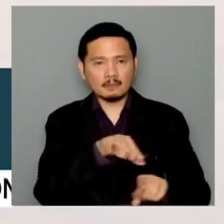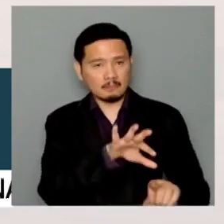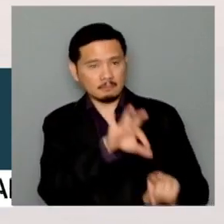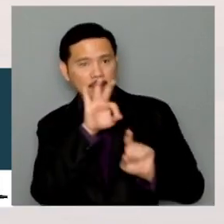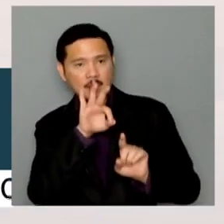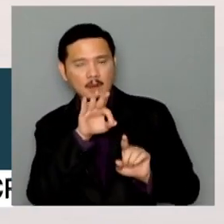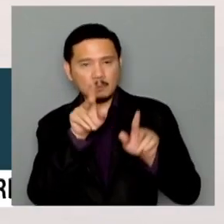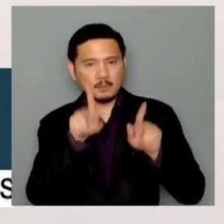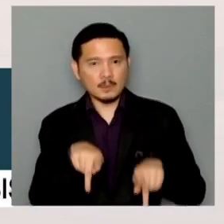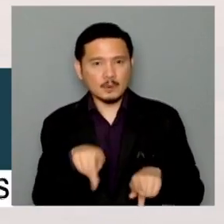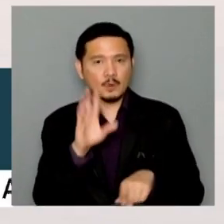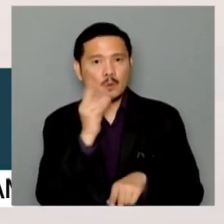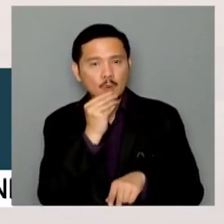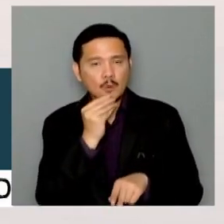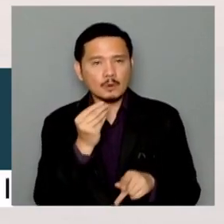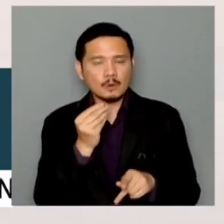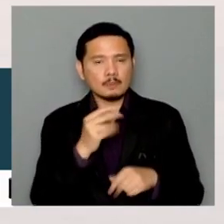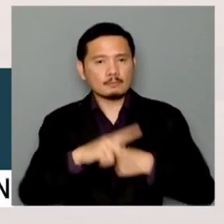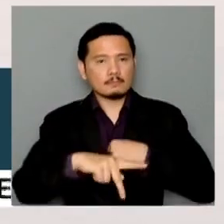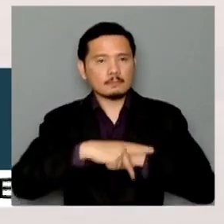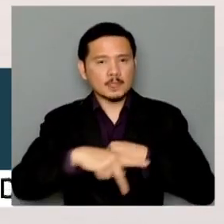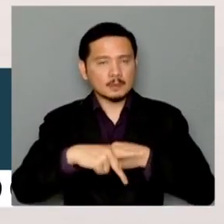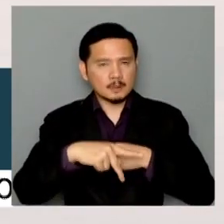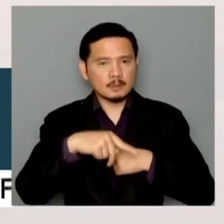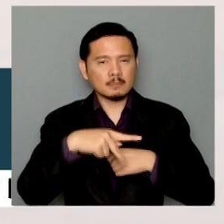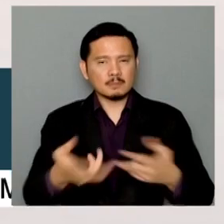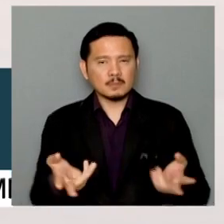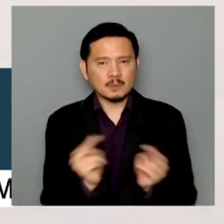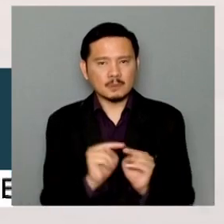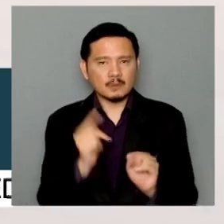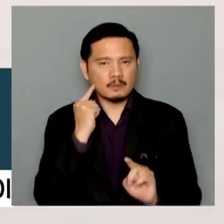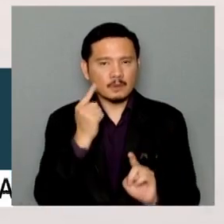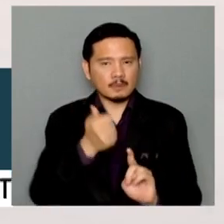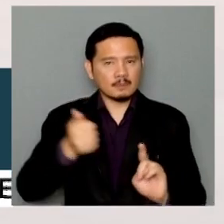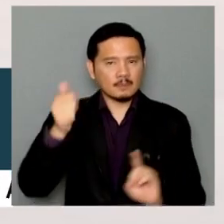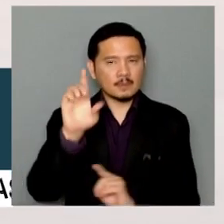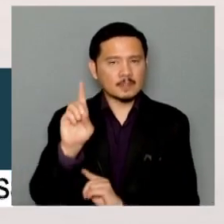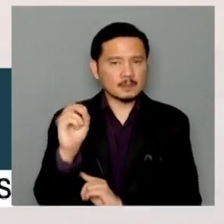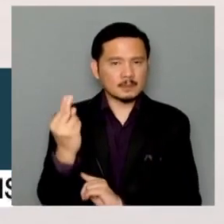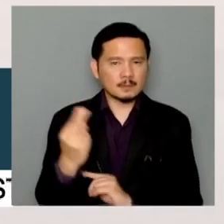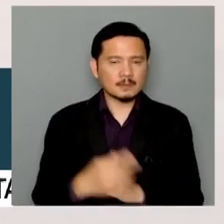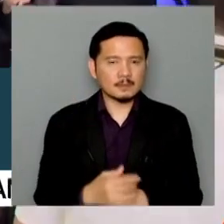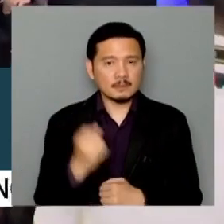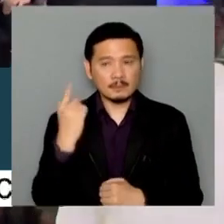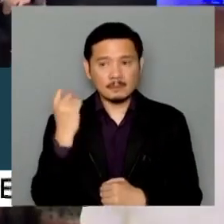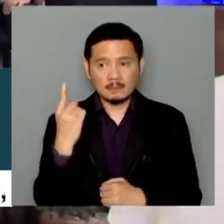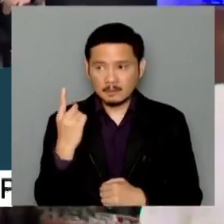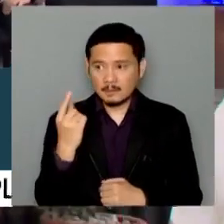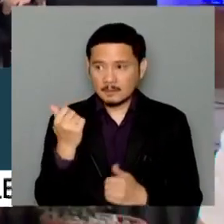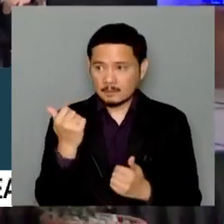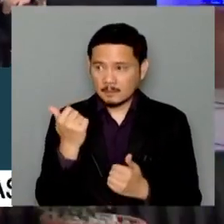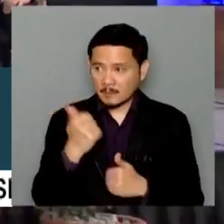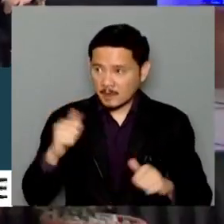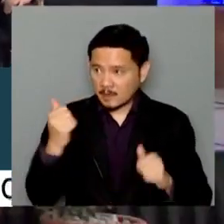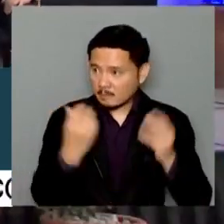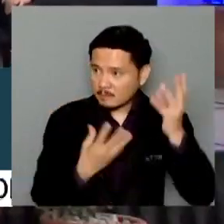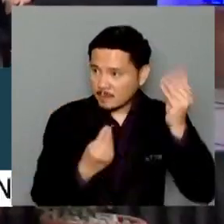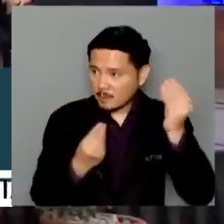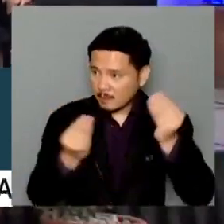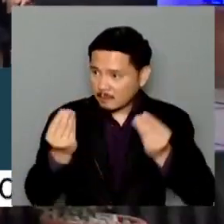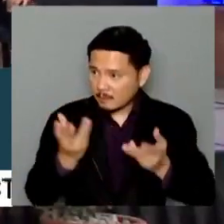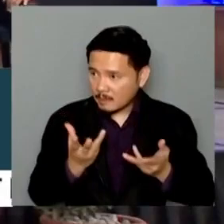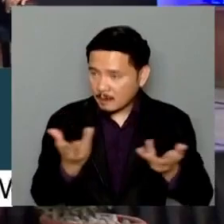on who will be the permanent health secretary of this administration, but no word yet on whether he will be